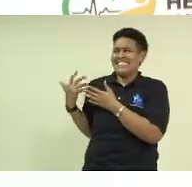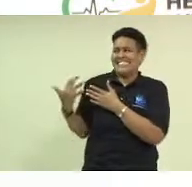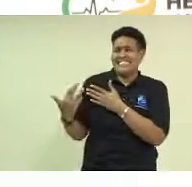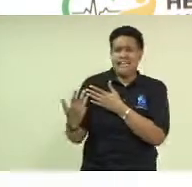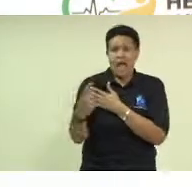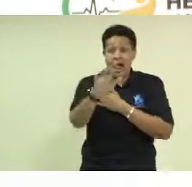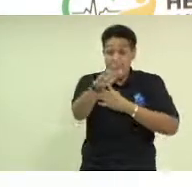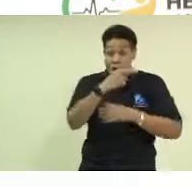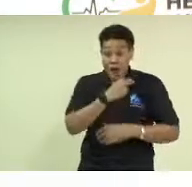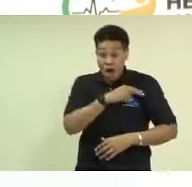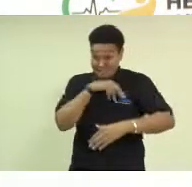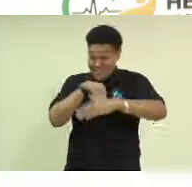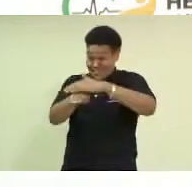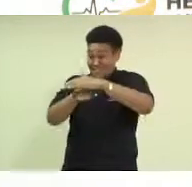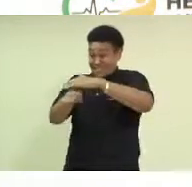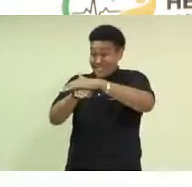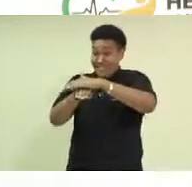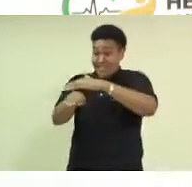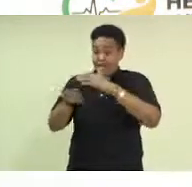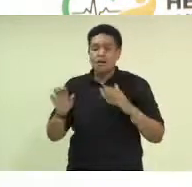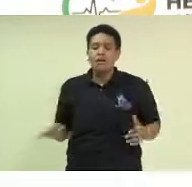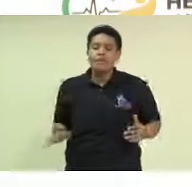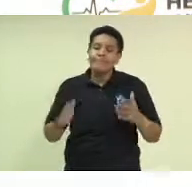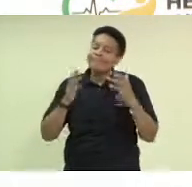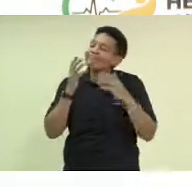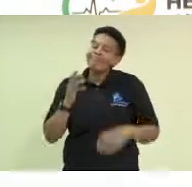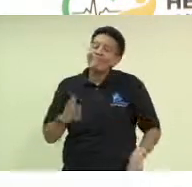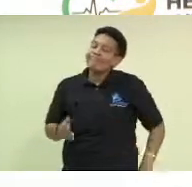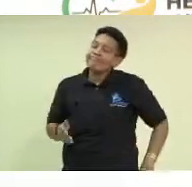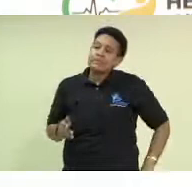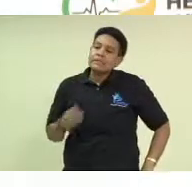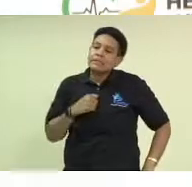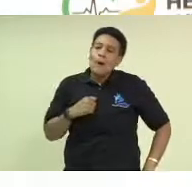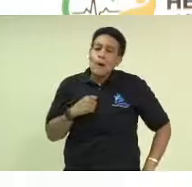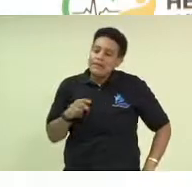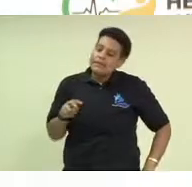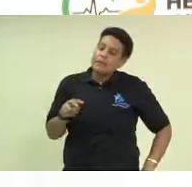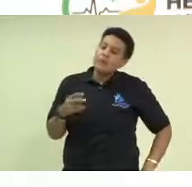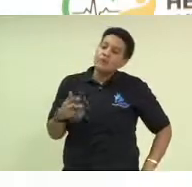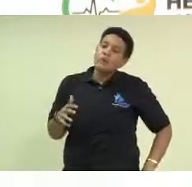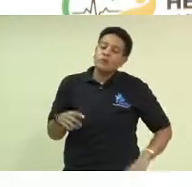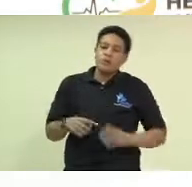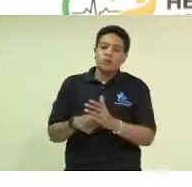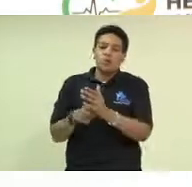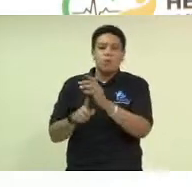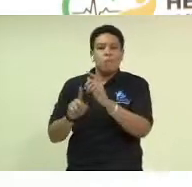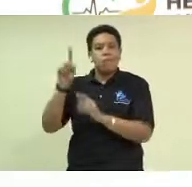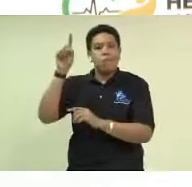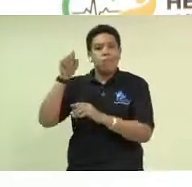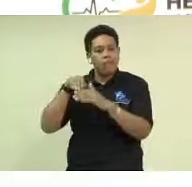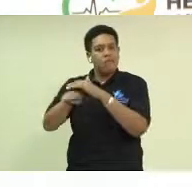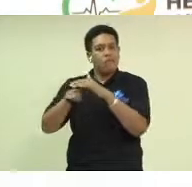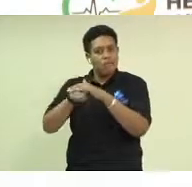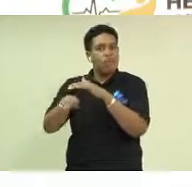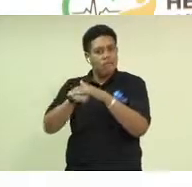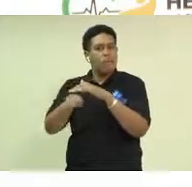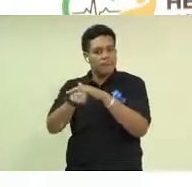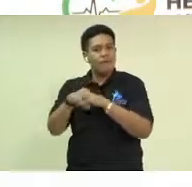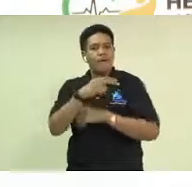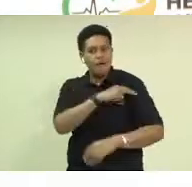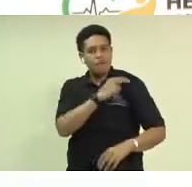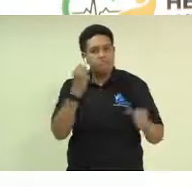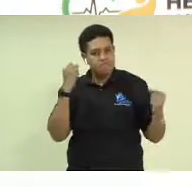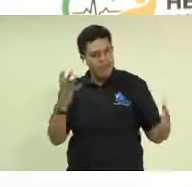hospitalization, unfortunately, is also suggesting or indicating an uptick. In the last 7 days, we have gone